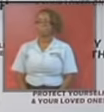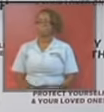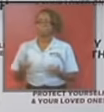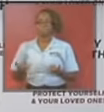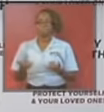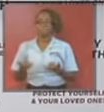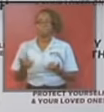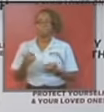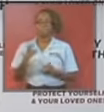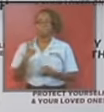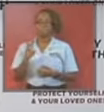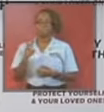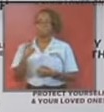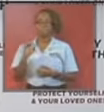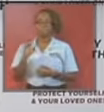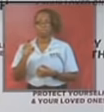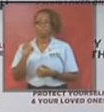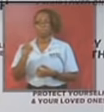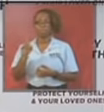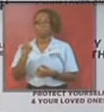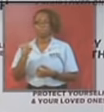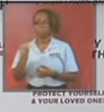868, please.